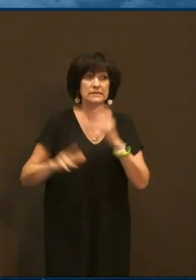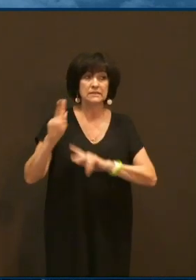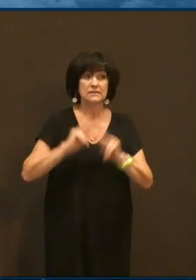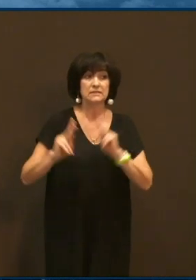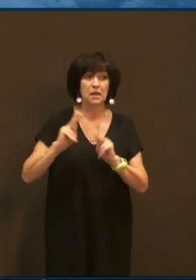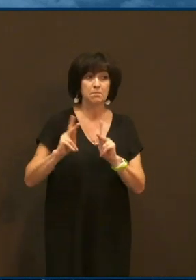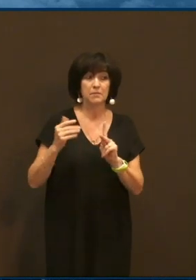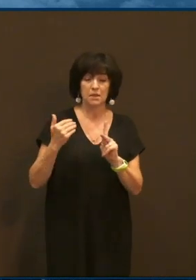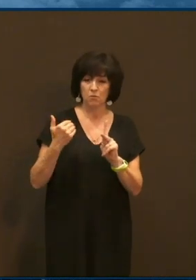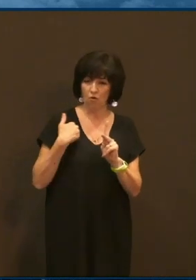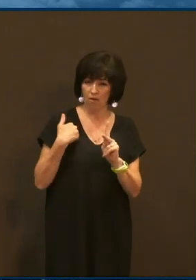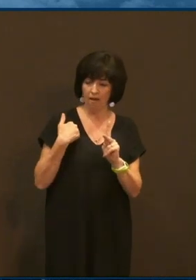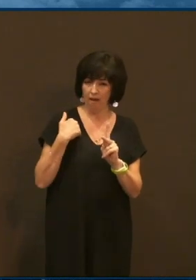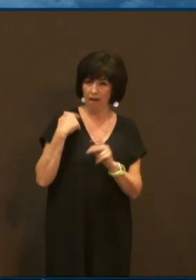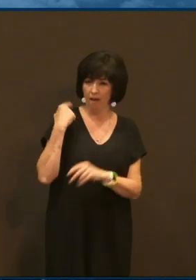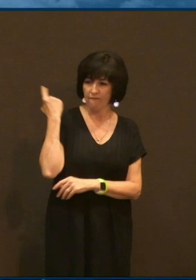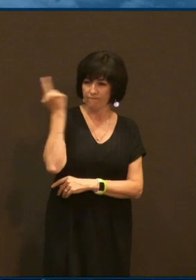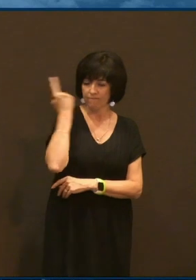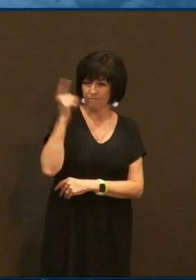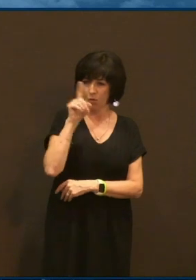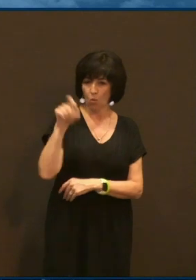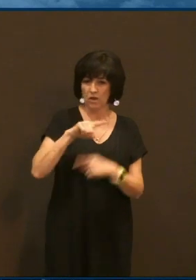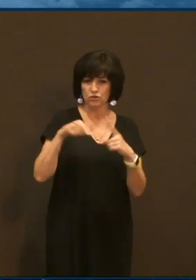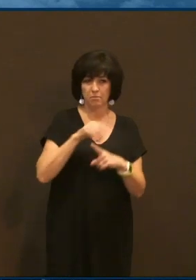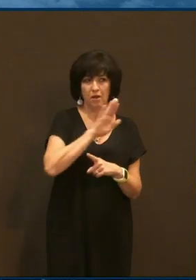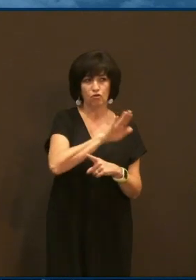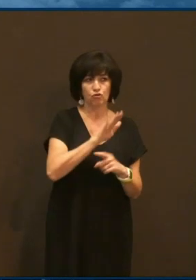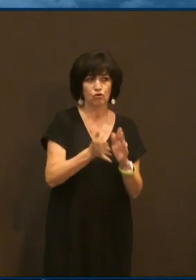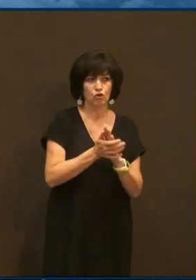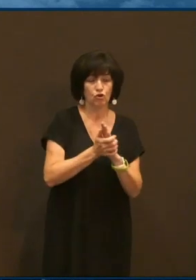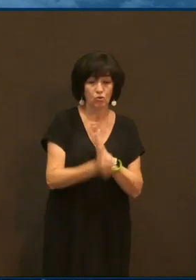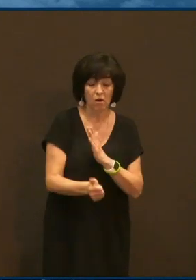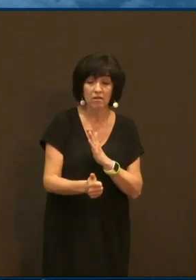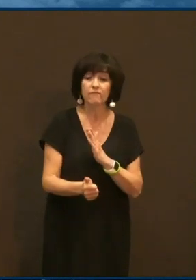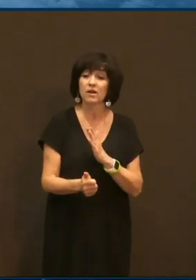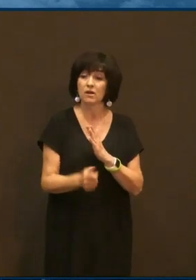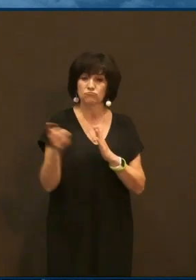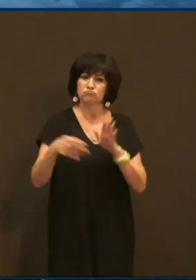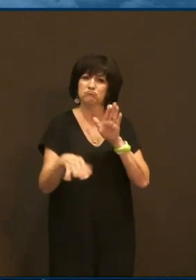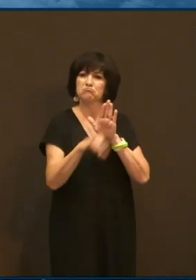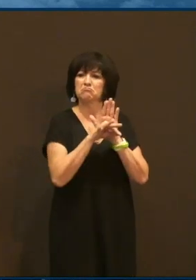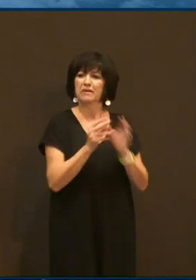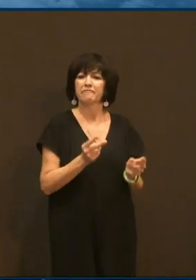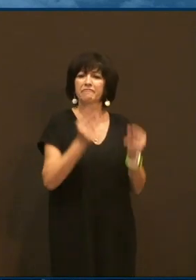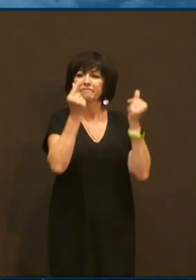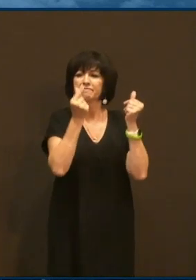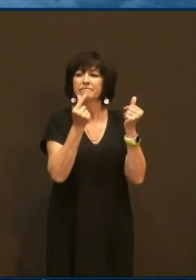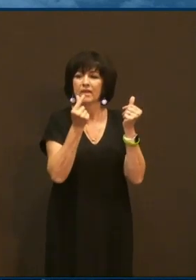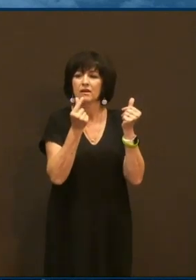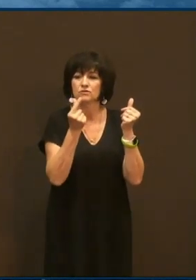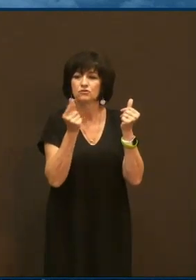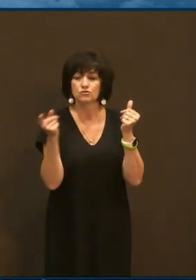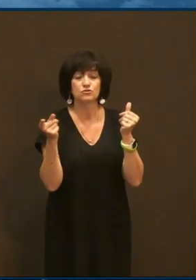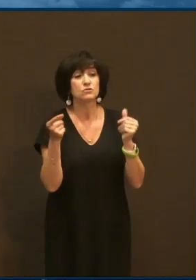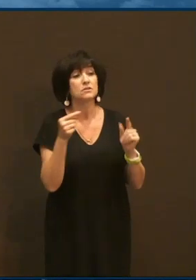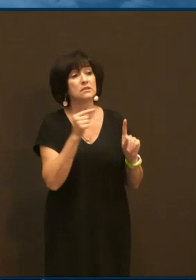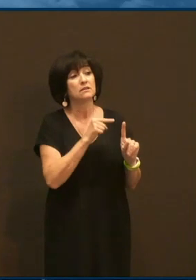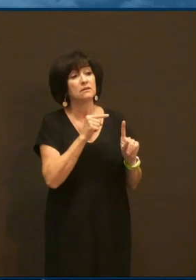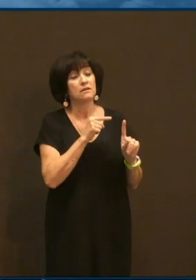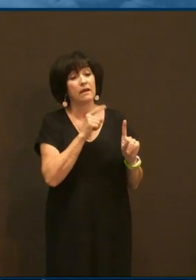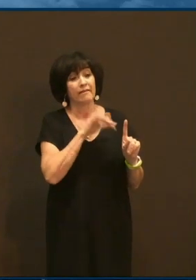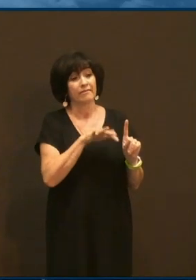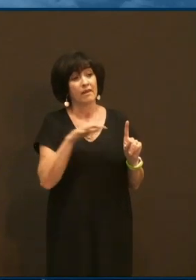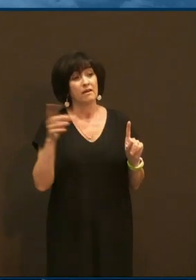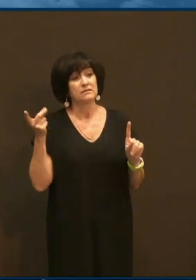about her qualifications. Any response to that? Did you consider any other candidates, or was Molly the only candidate? Well, first of all, she was